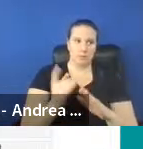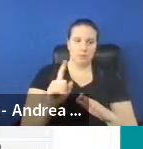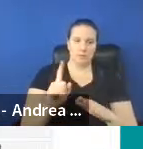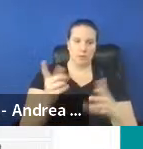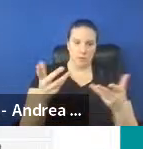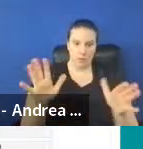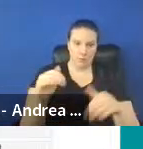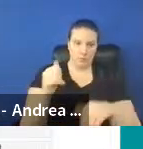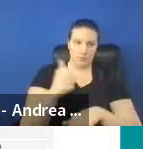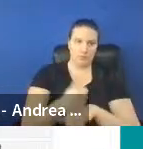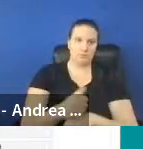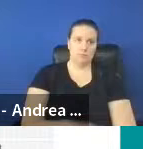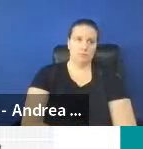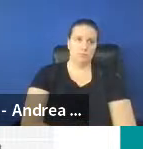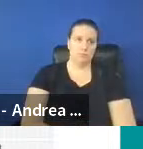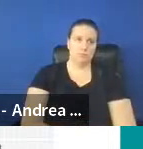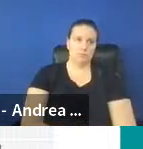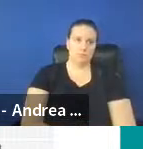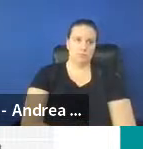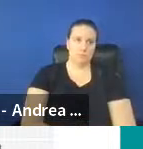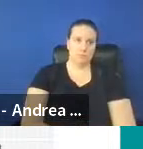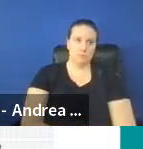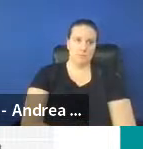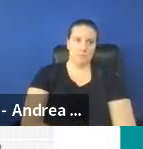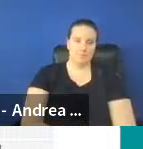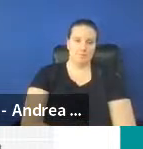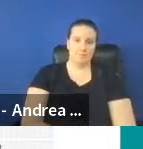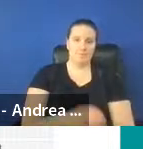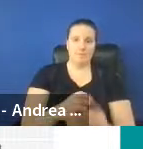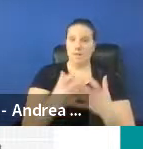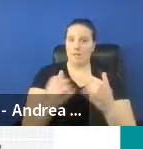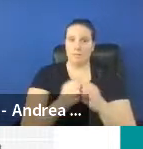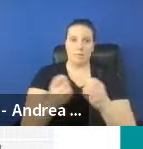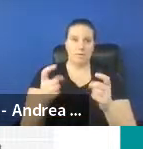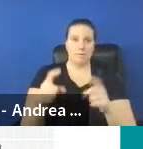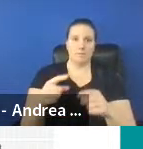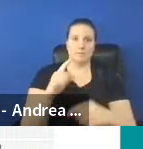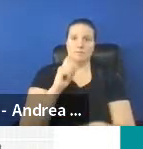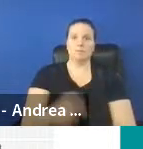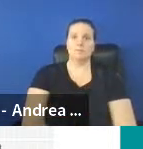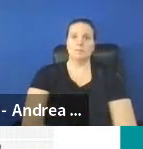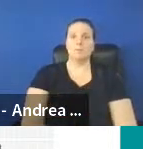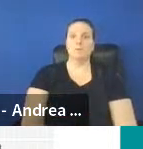are. But a lot more to come there for sure.